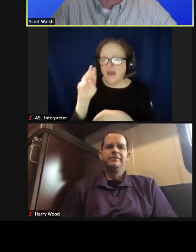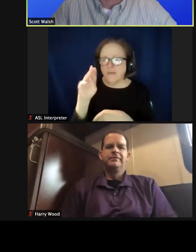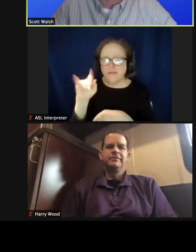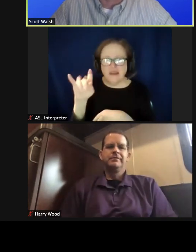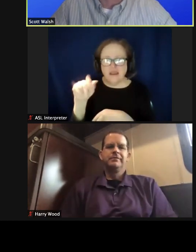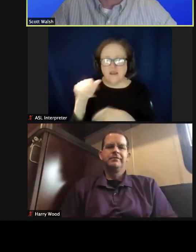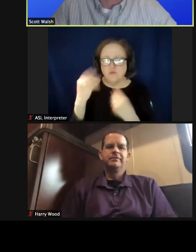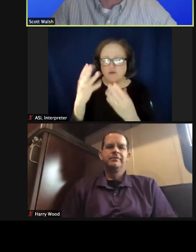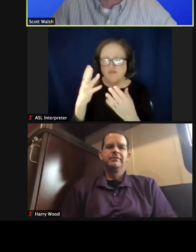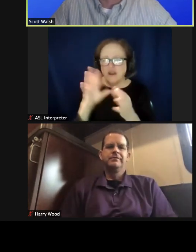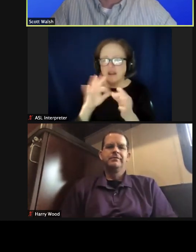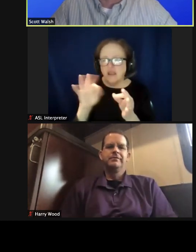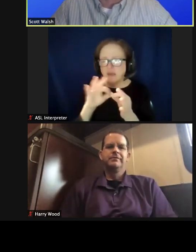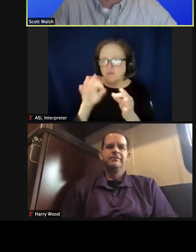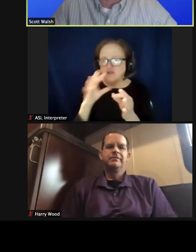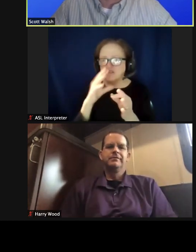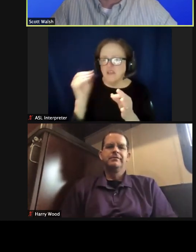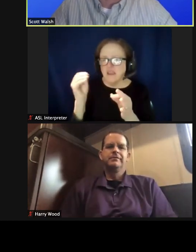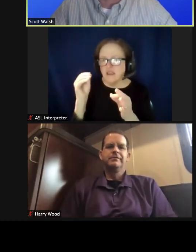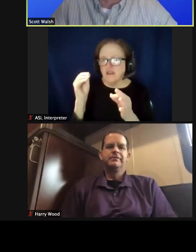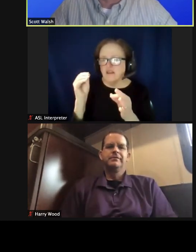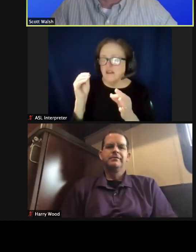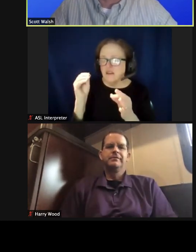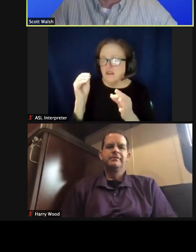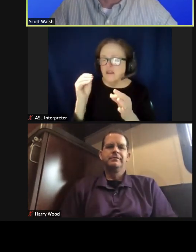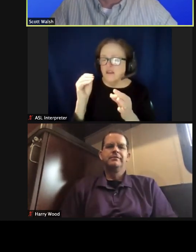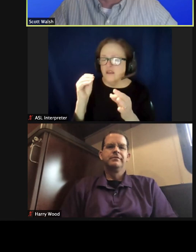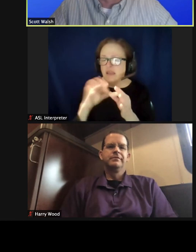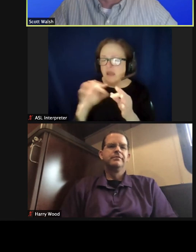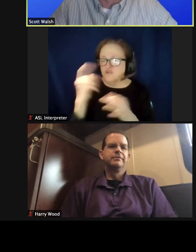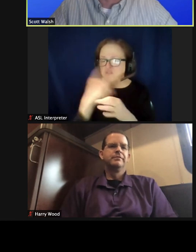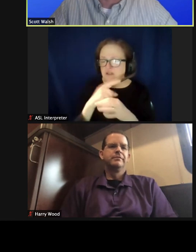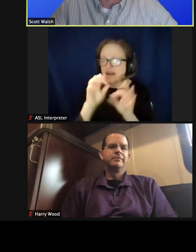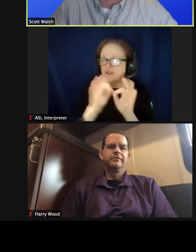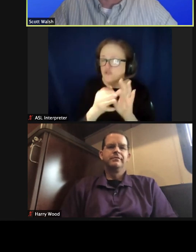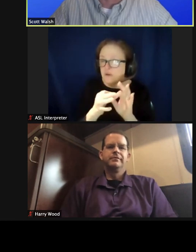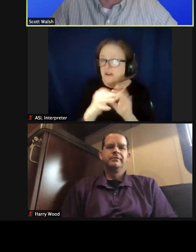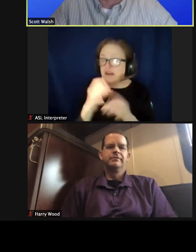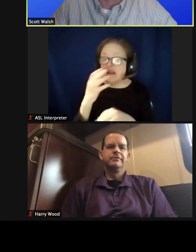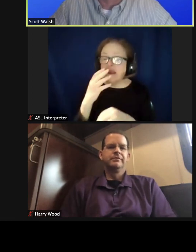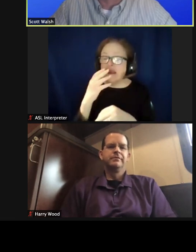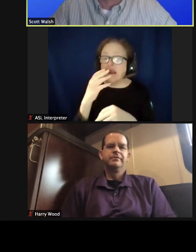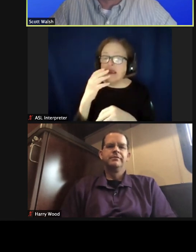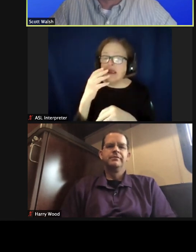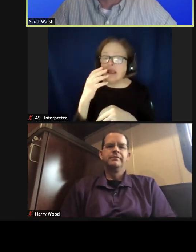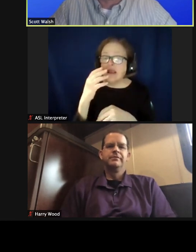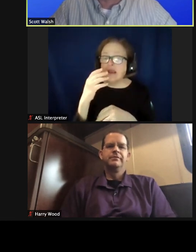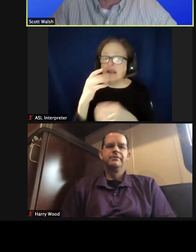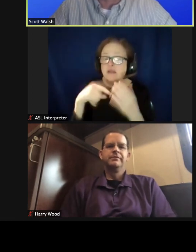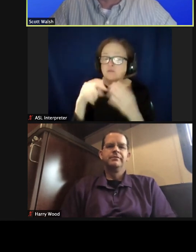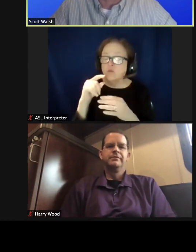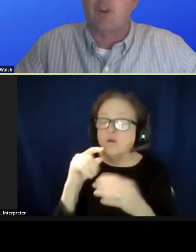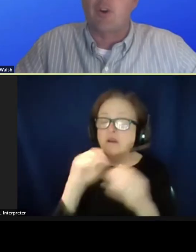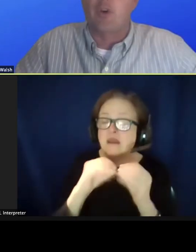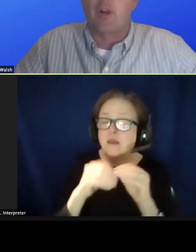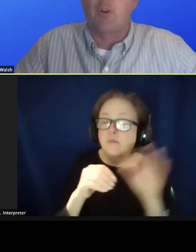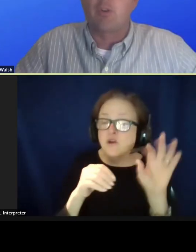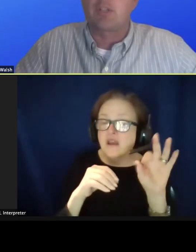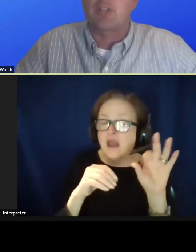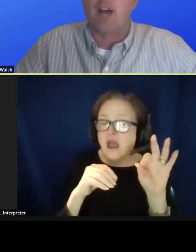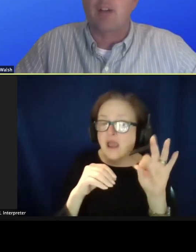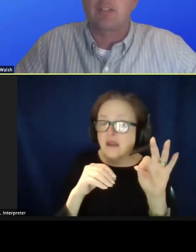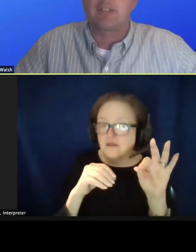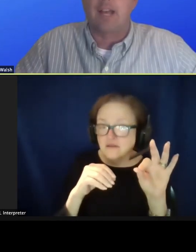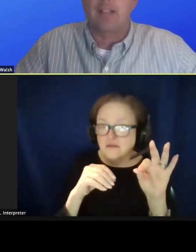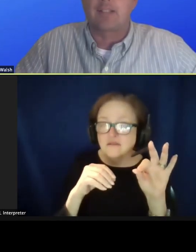the caption and also for, um, having captions today. Next month, we will be discussing principle nine qualified providers are critical